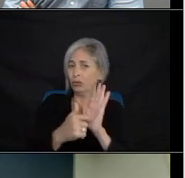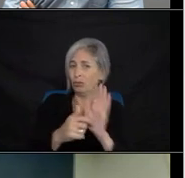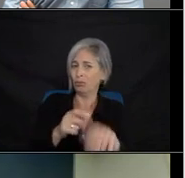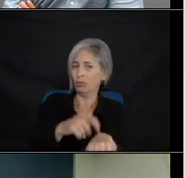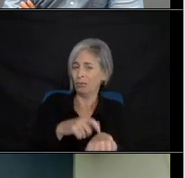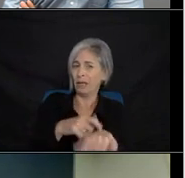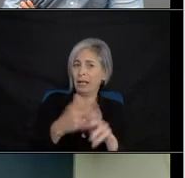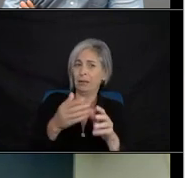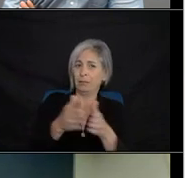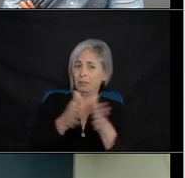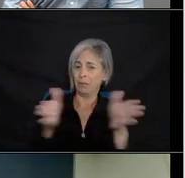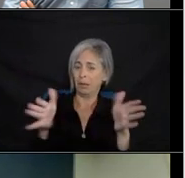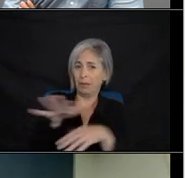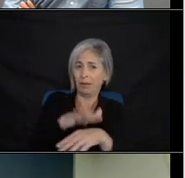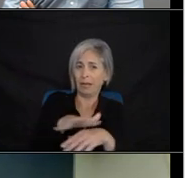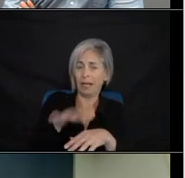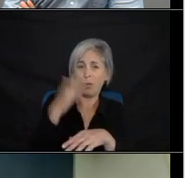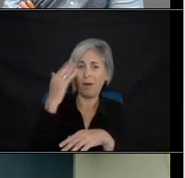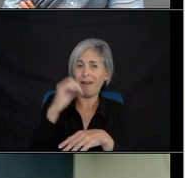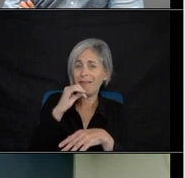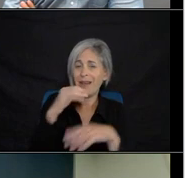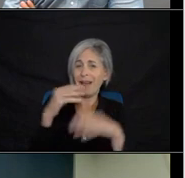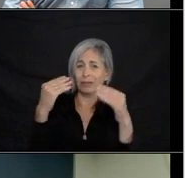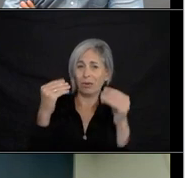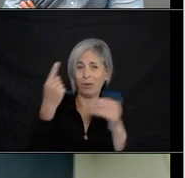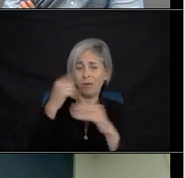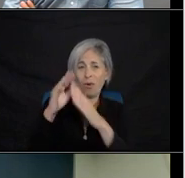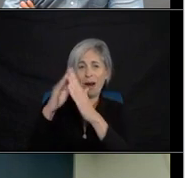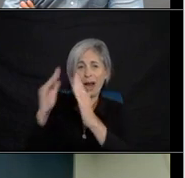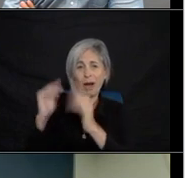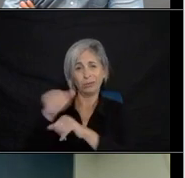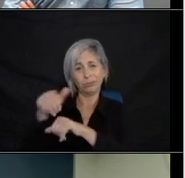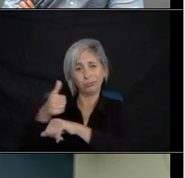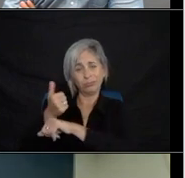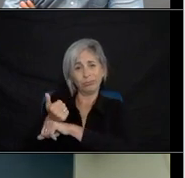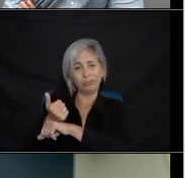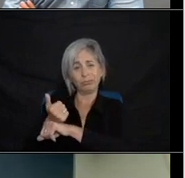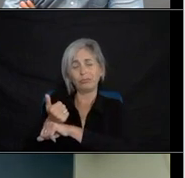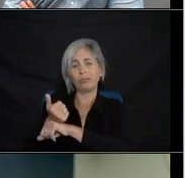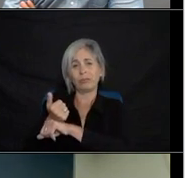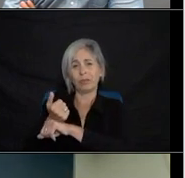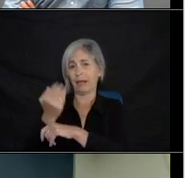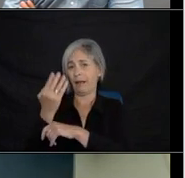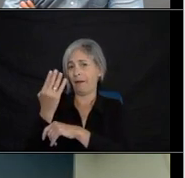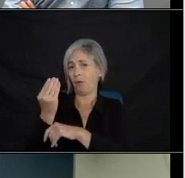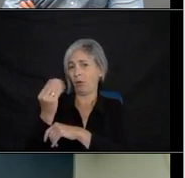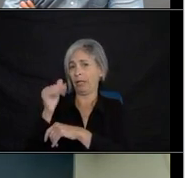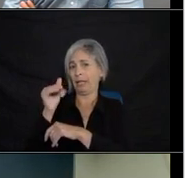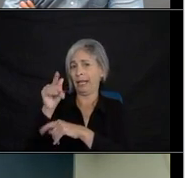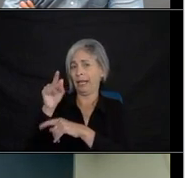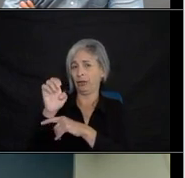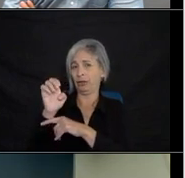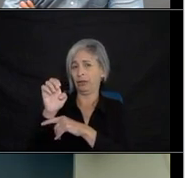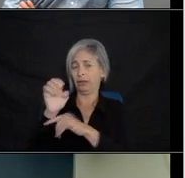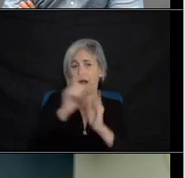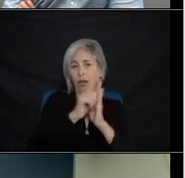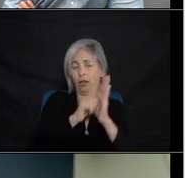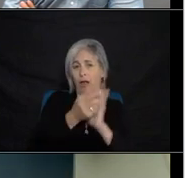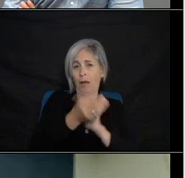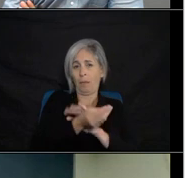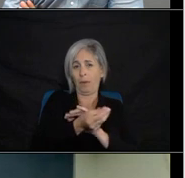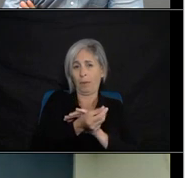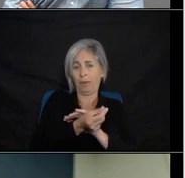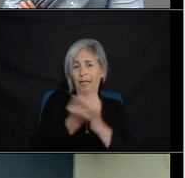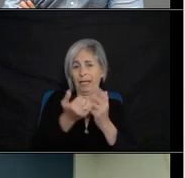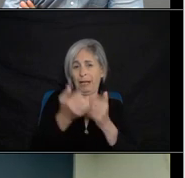land and why it should not be sold for housing. Very near this 14-acre forest is the Boynton Mall property, now zoned